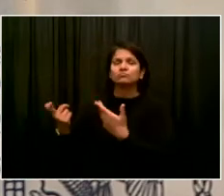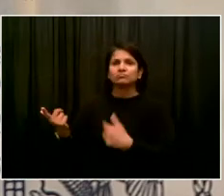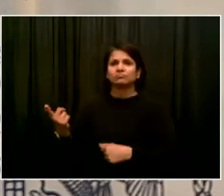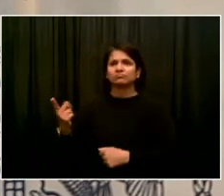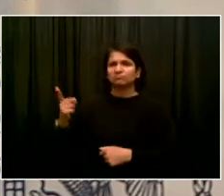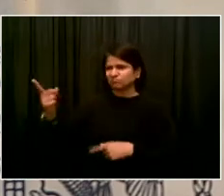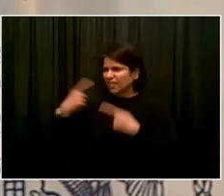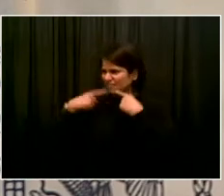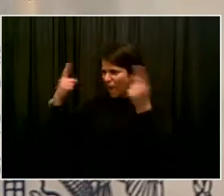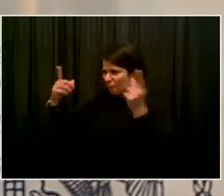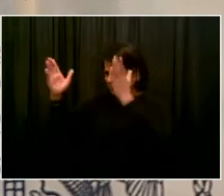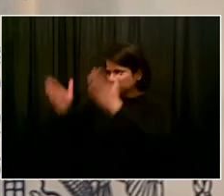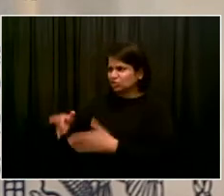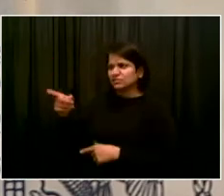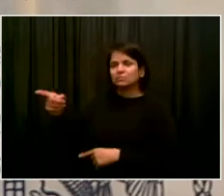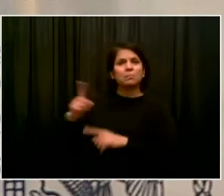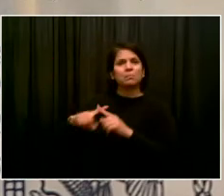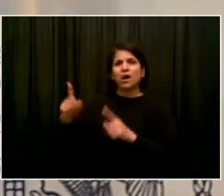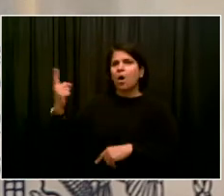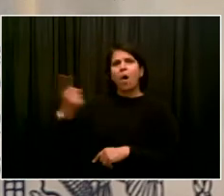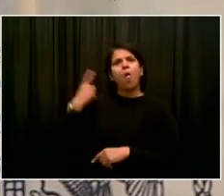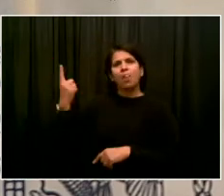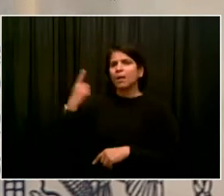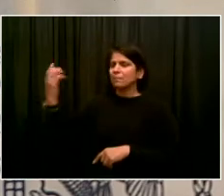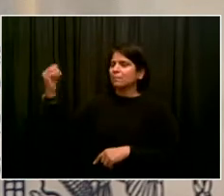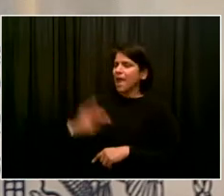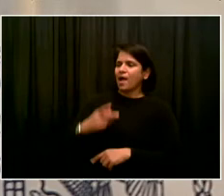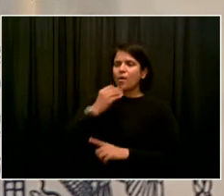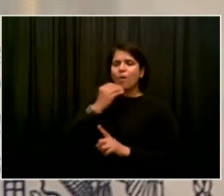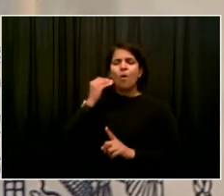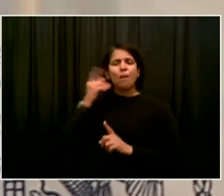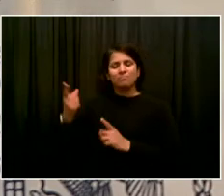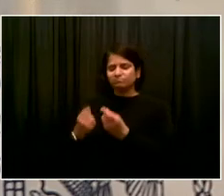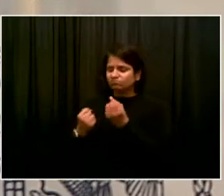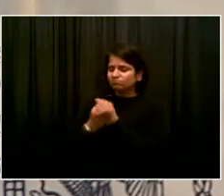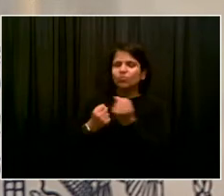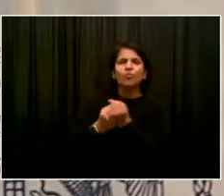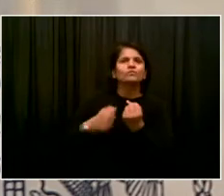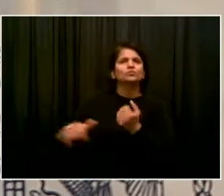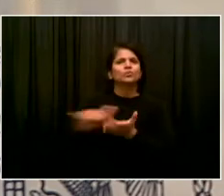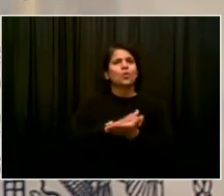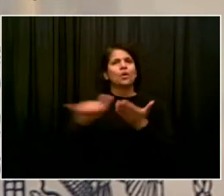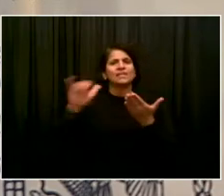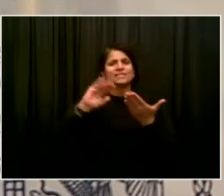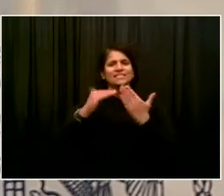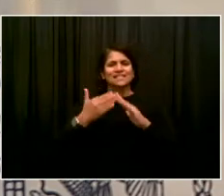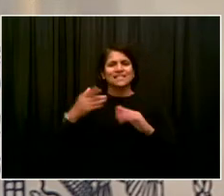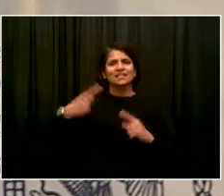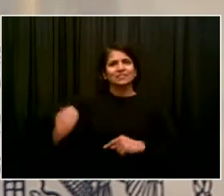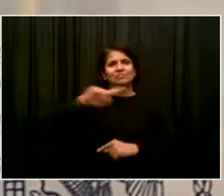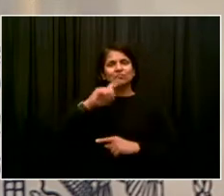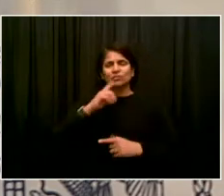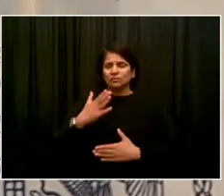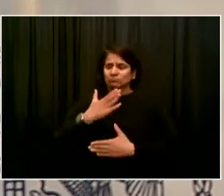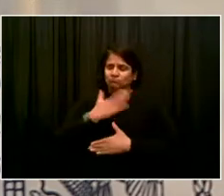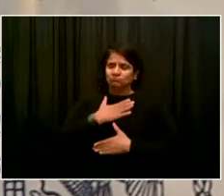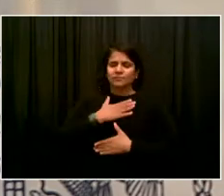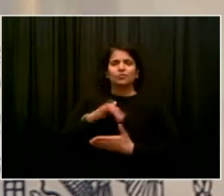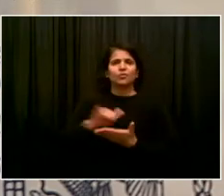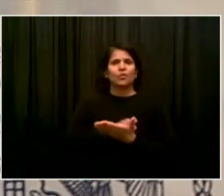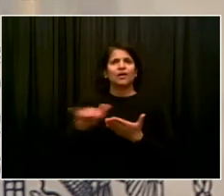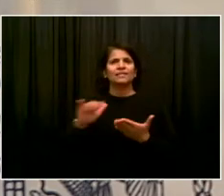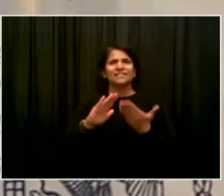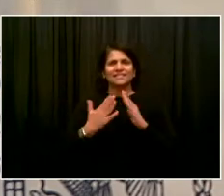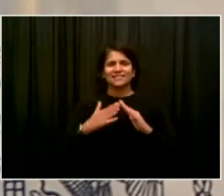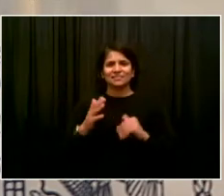back to your love for this place and your love for the people who serve us. And I gotta tell